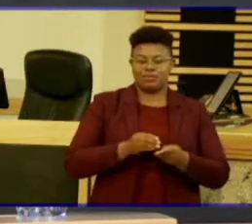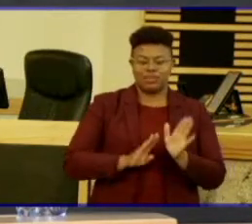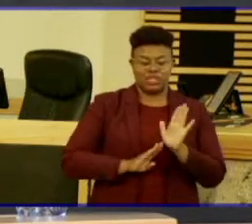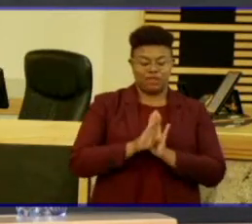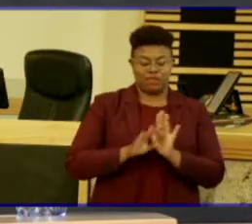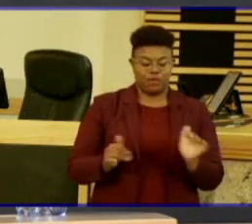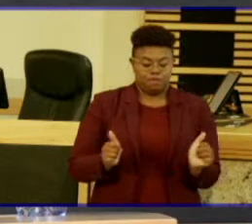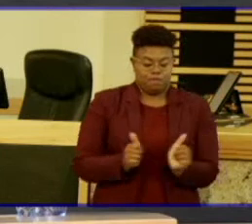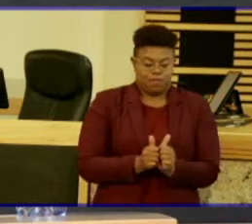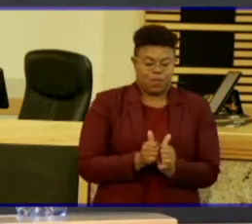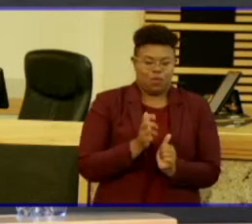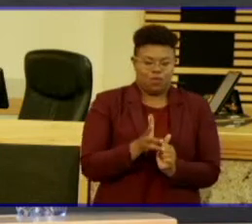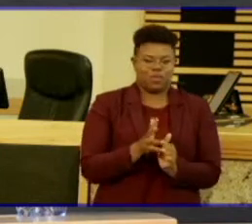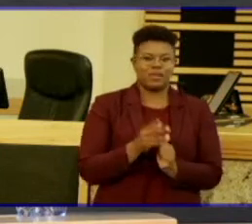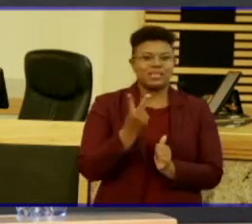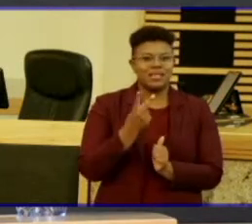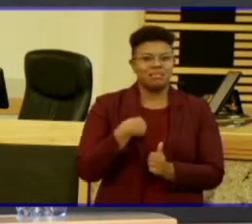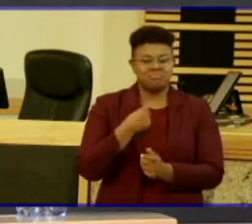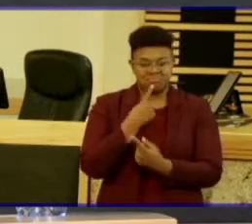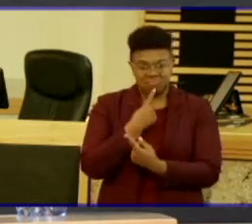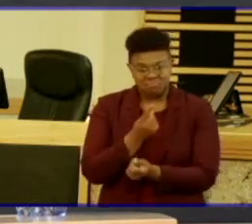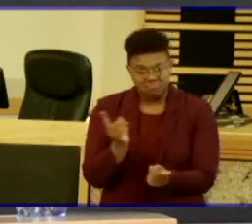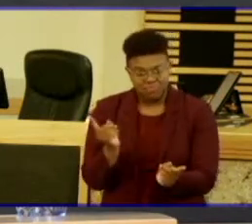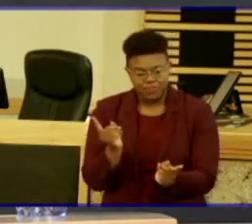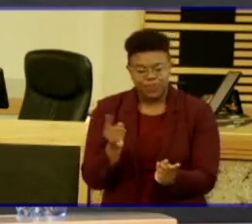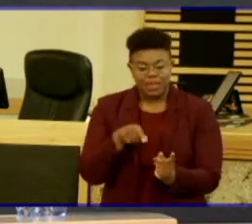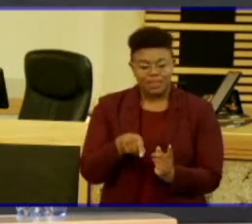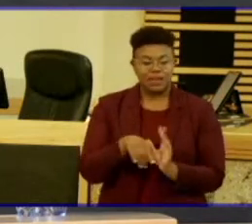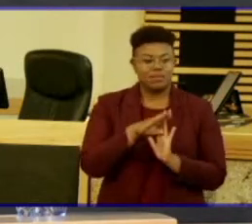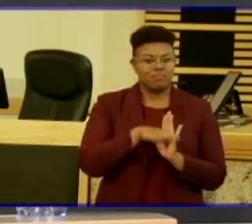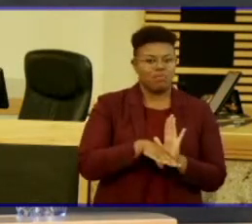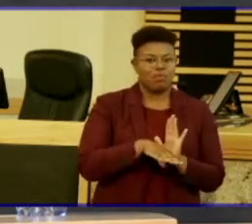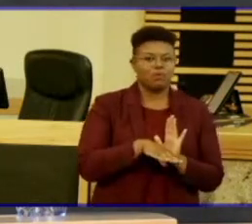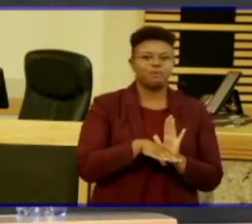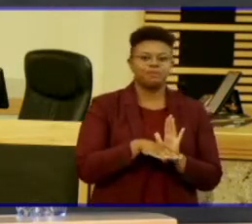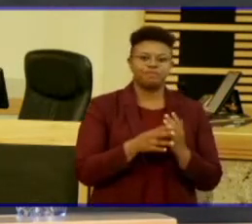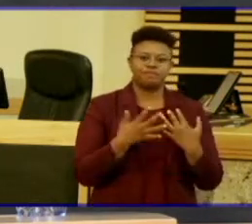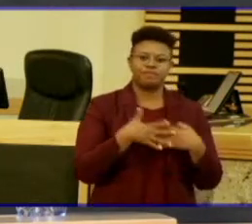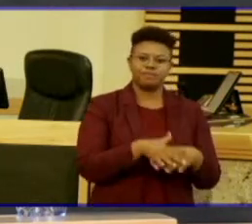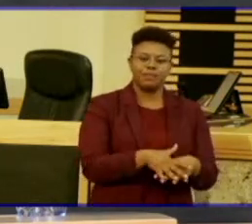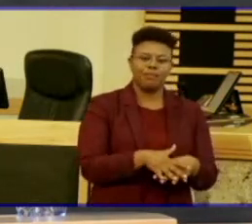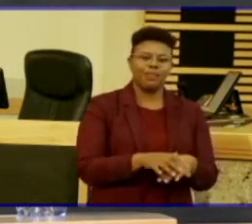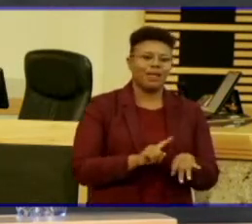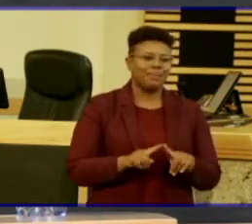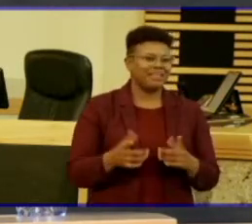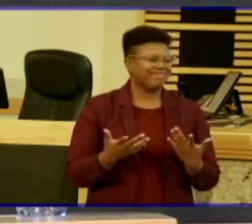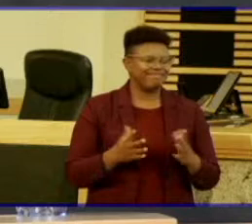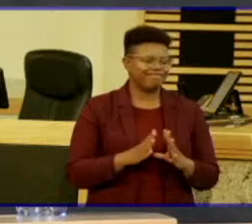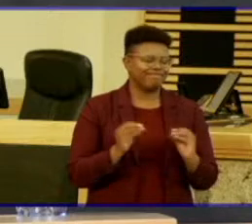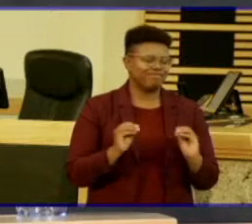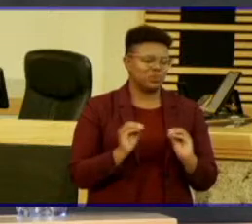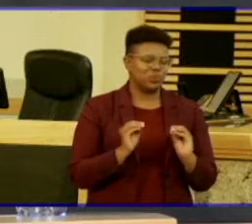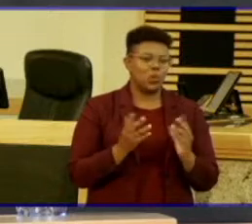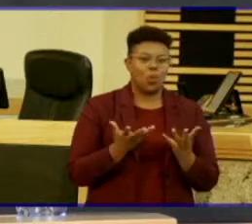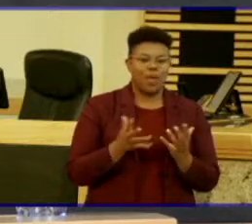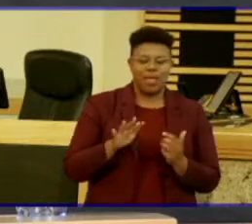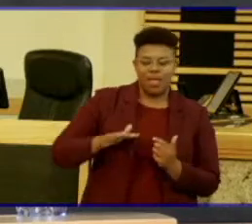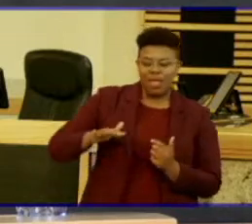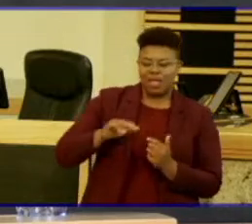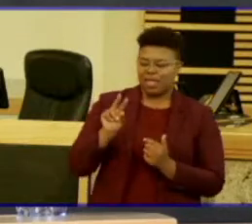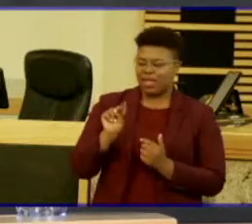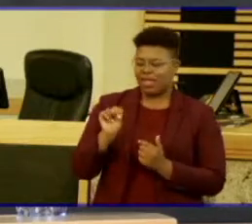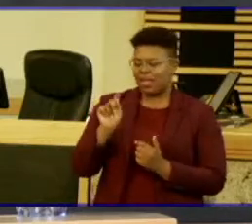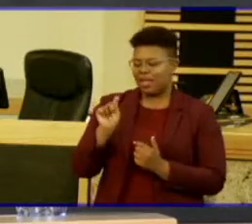to announce that the program that was being implemented but was not completed in Dabangulu local